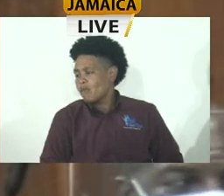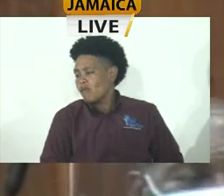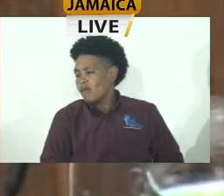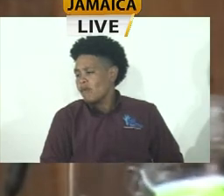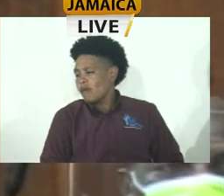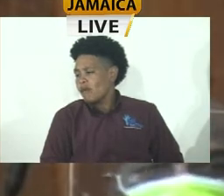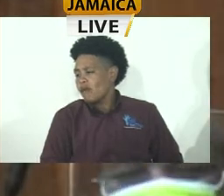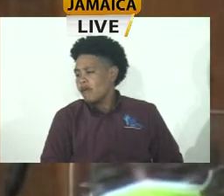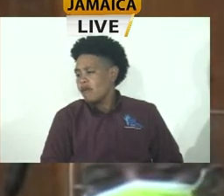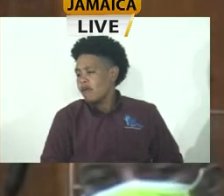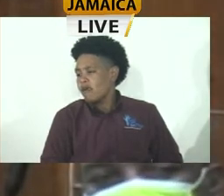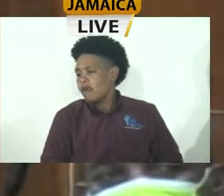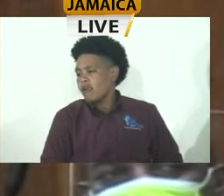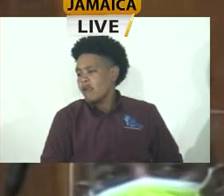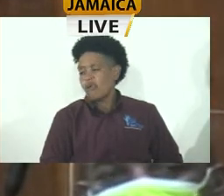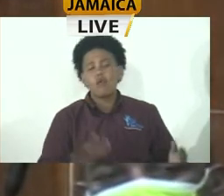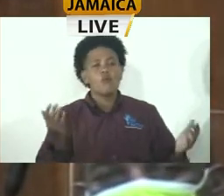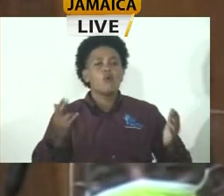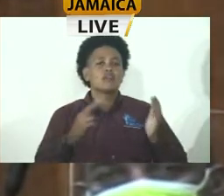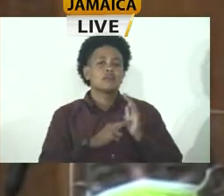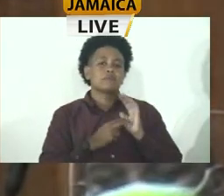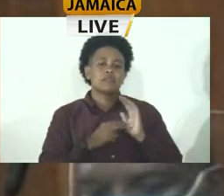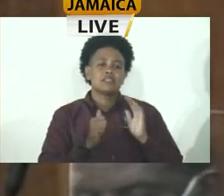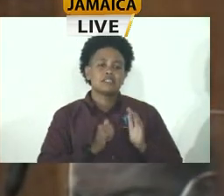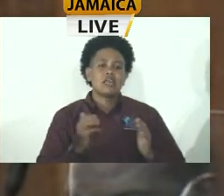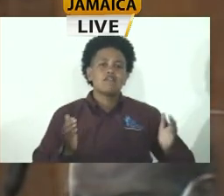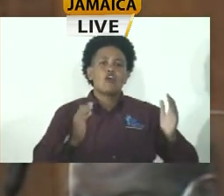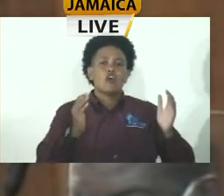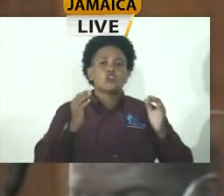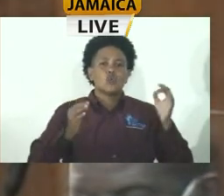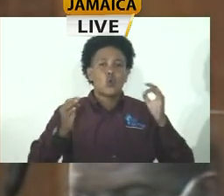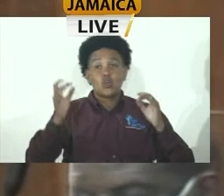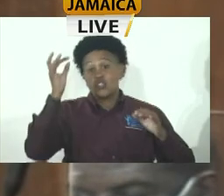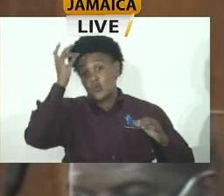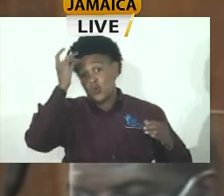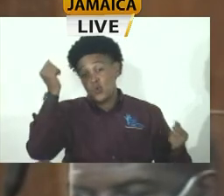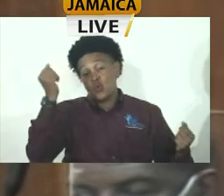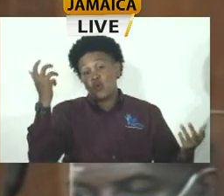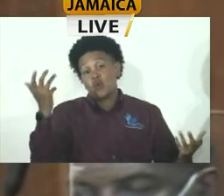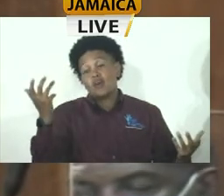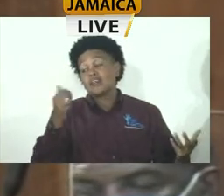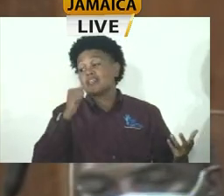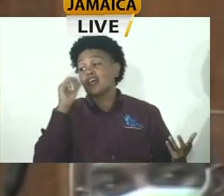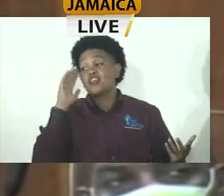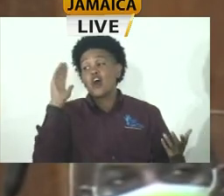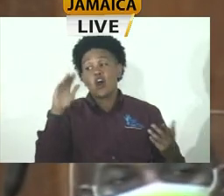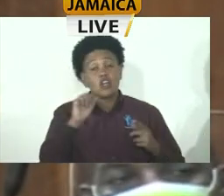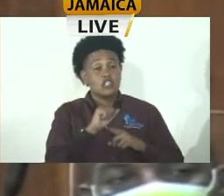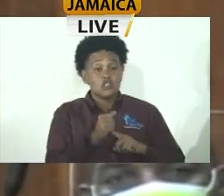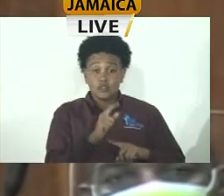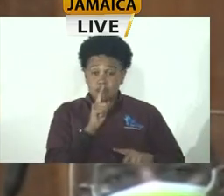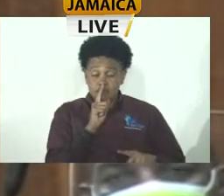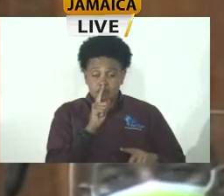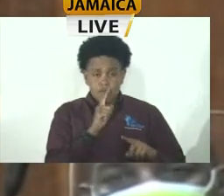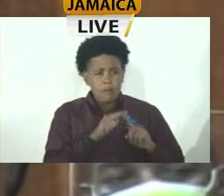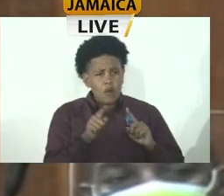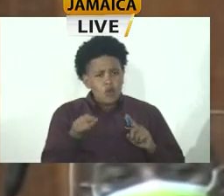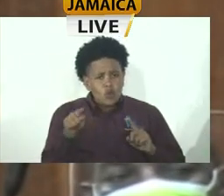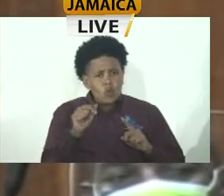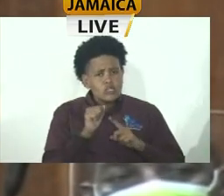and what this means madam speaker and i urge the court to spirit in mind not in all cases please but in those